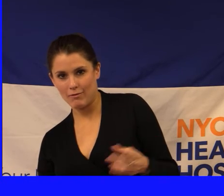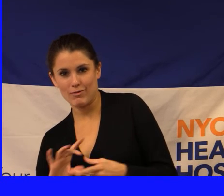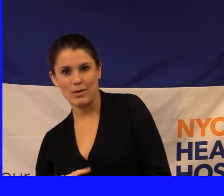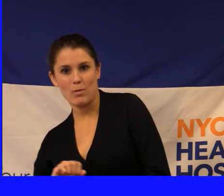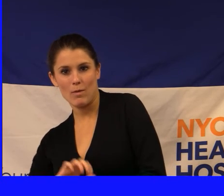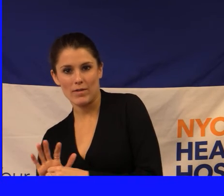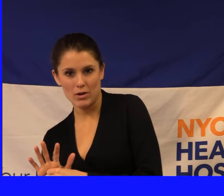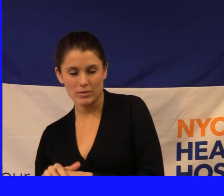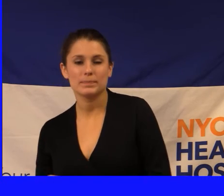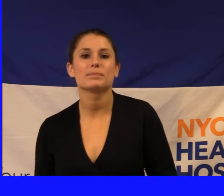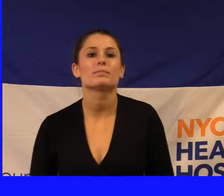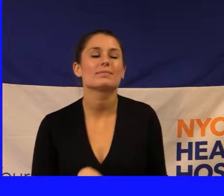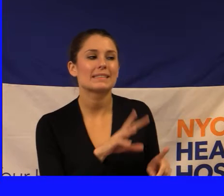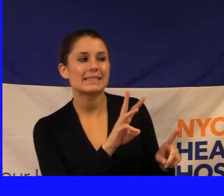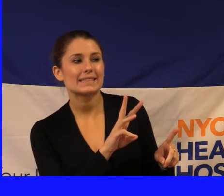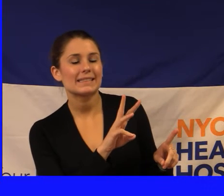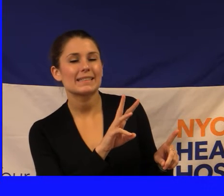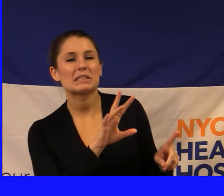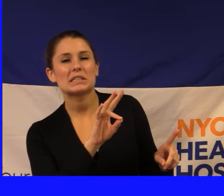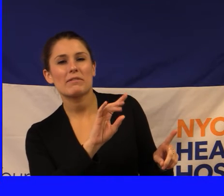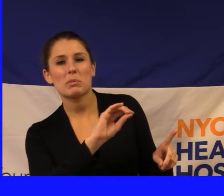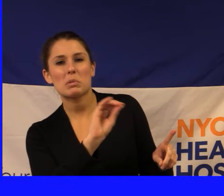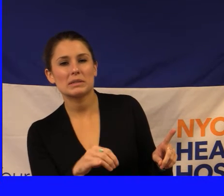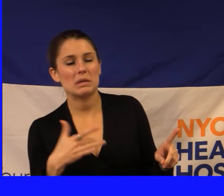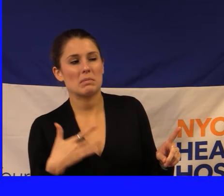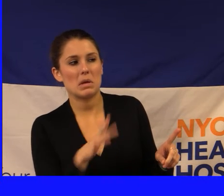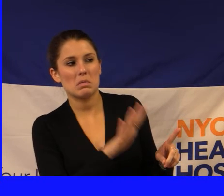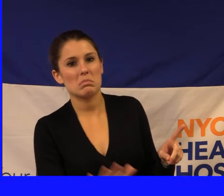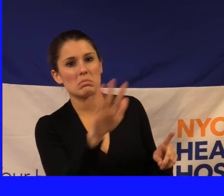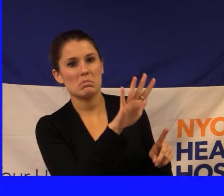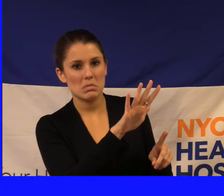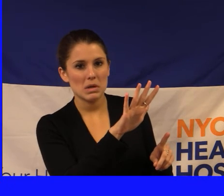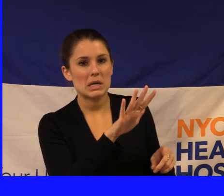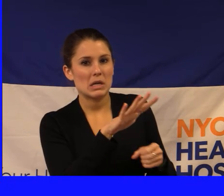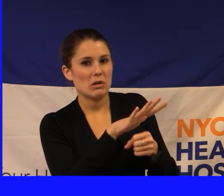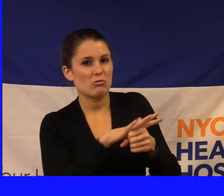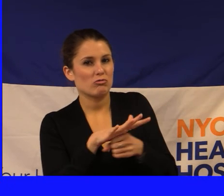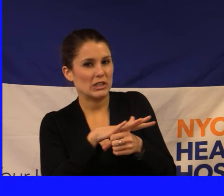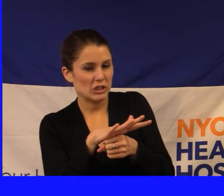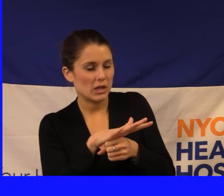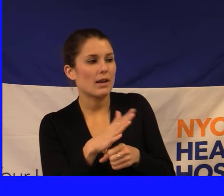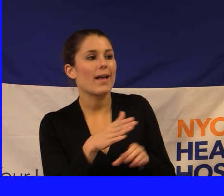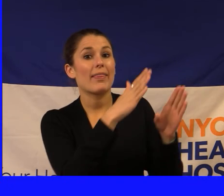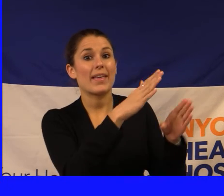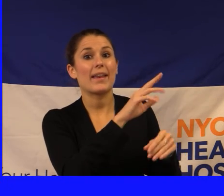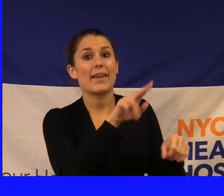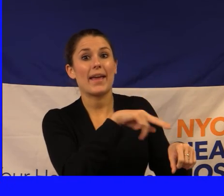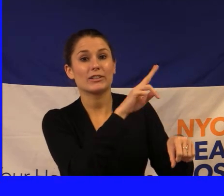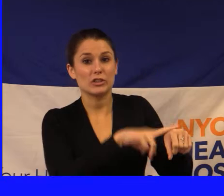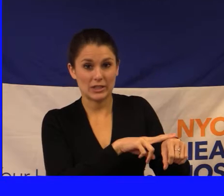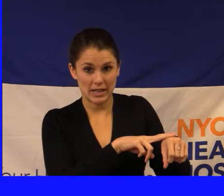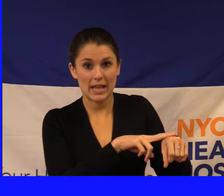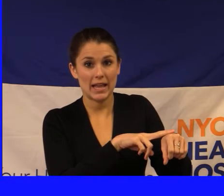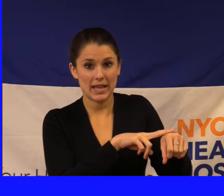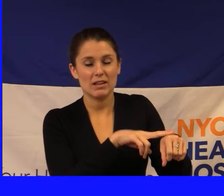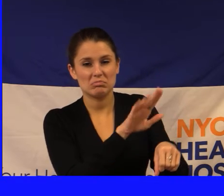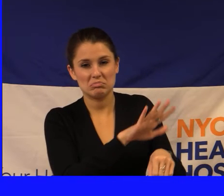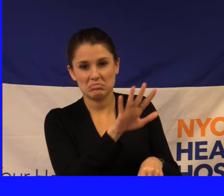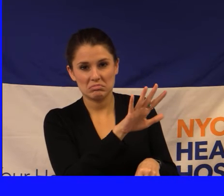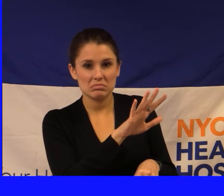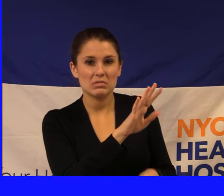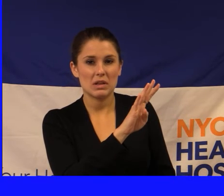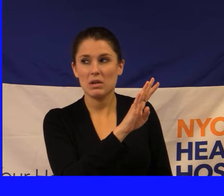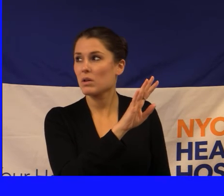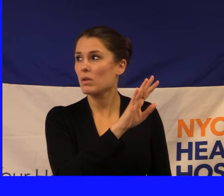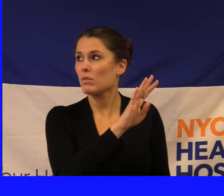7.6% regionally and only 1.85% nationally. So the ACO is efficient overall,